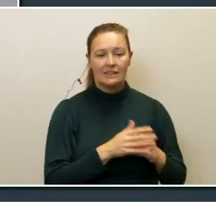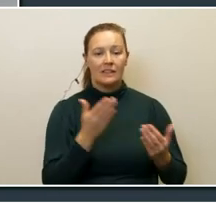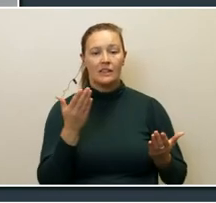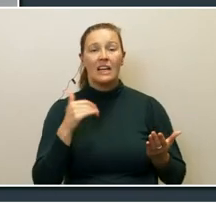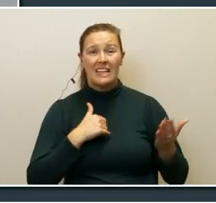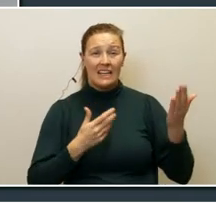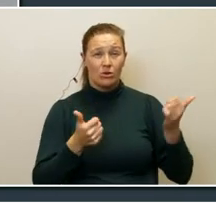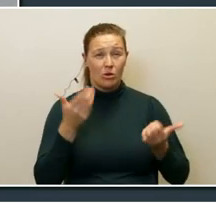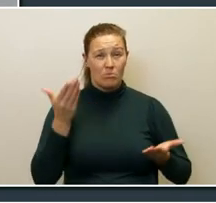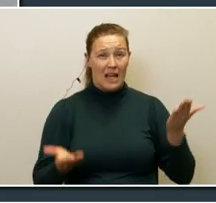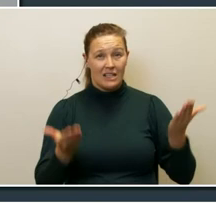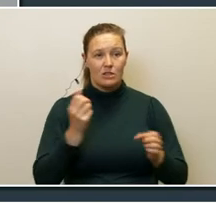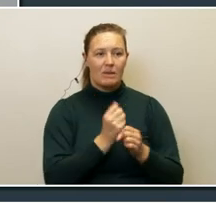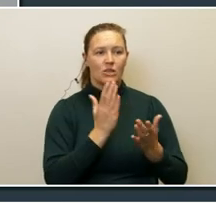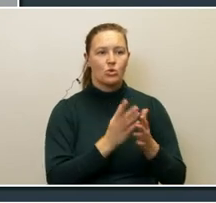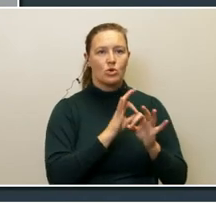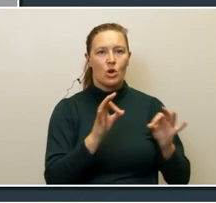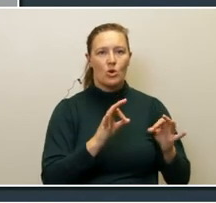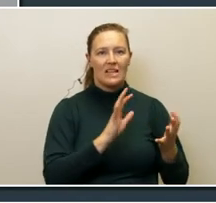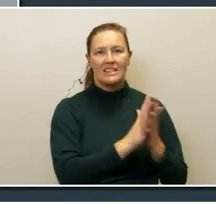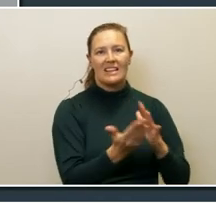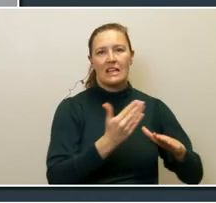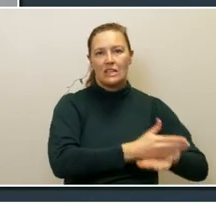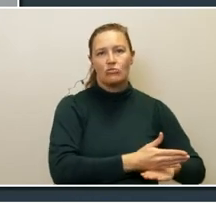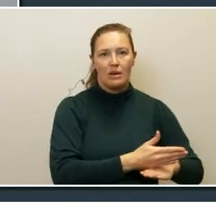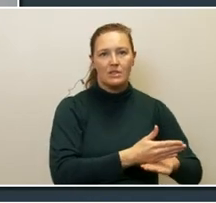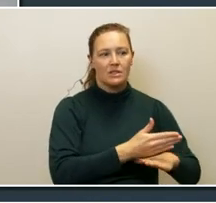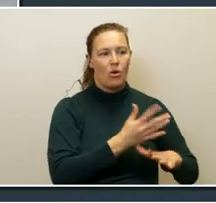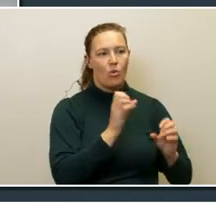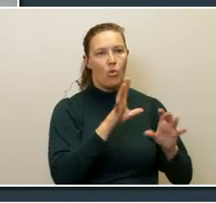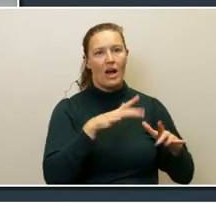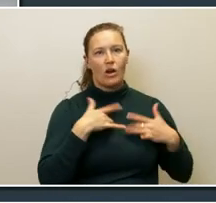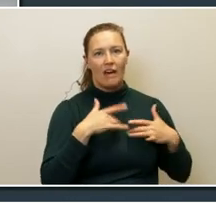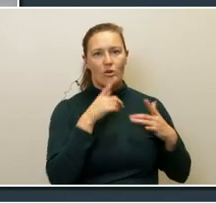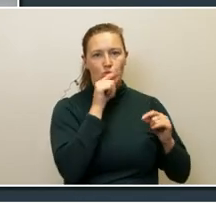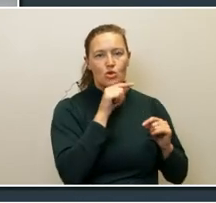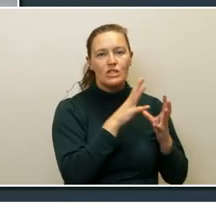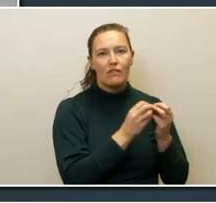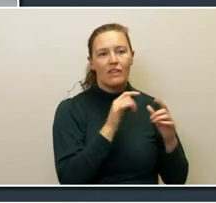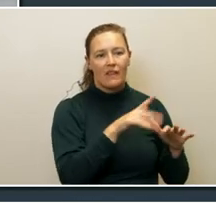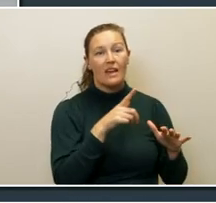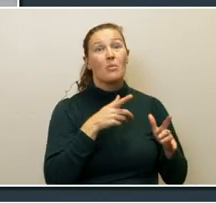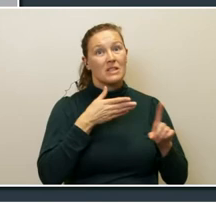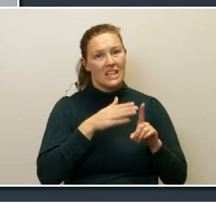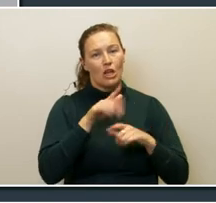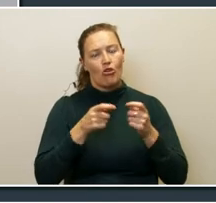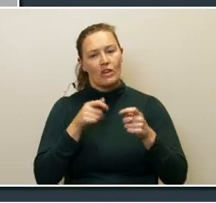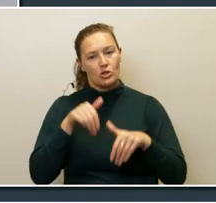so that wildlife is not disturbed, especially by dogs, which are presently not well controlled in the estuary